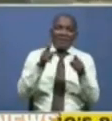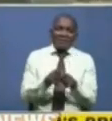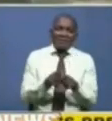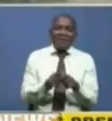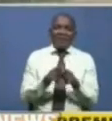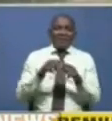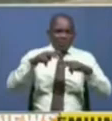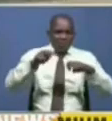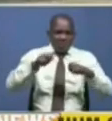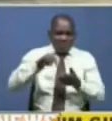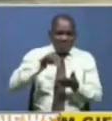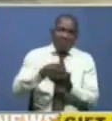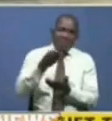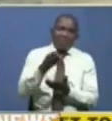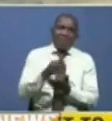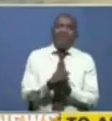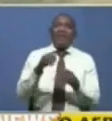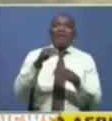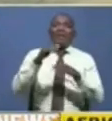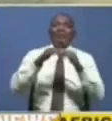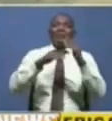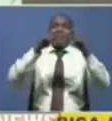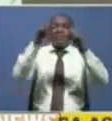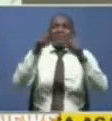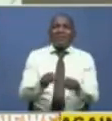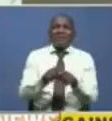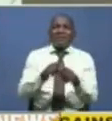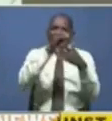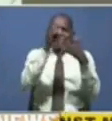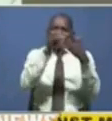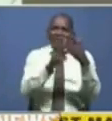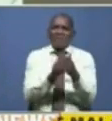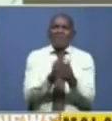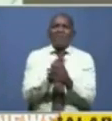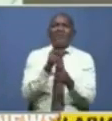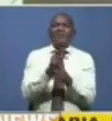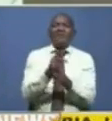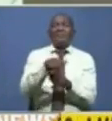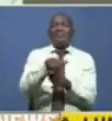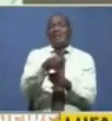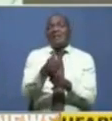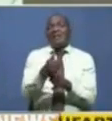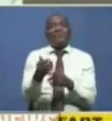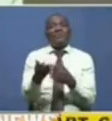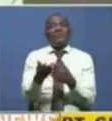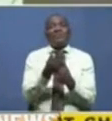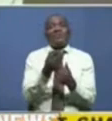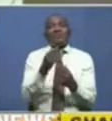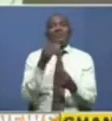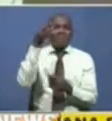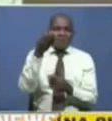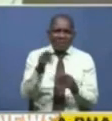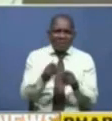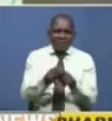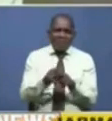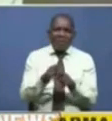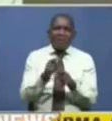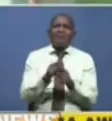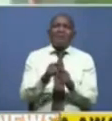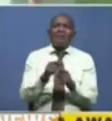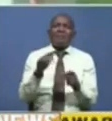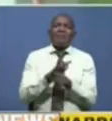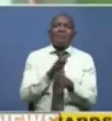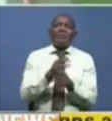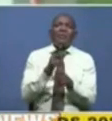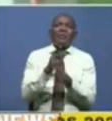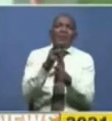research center. The structure is also designed to accommodate any amendment in the future and to adequately